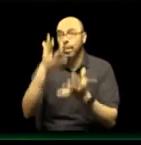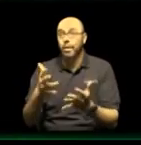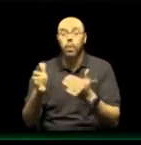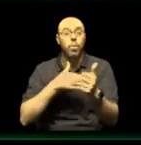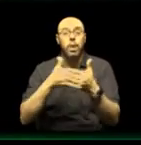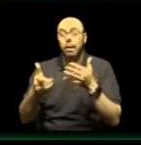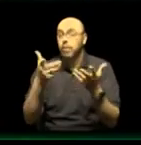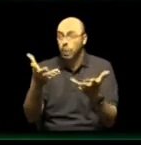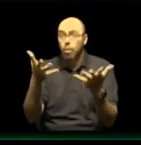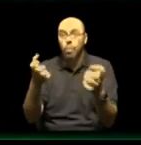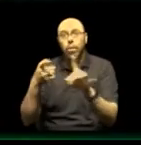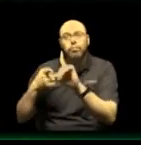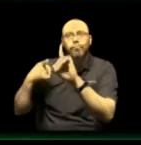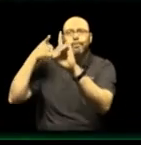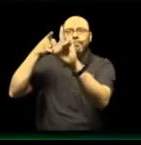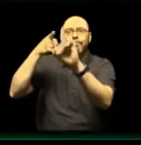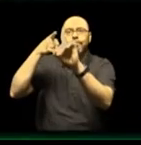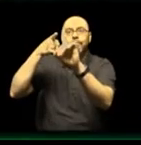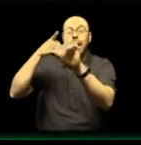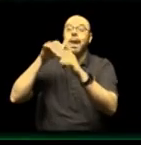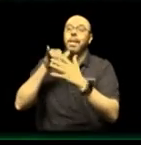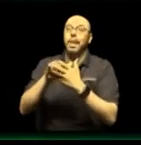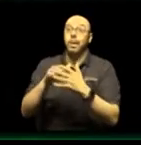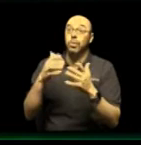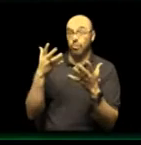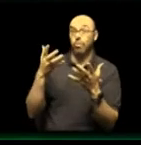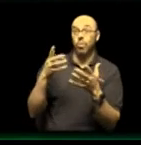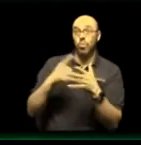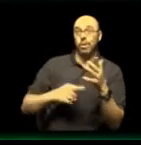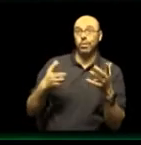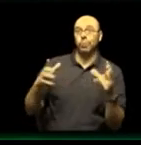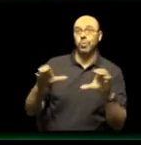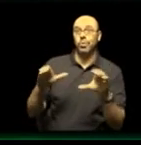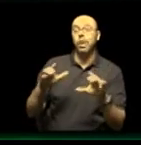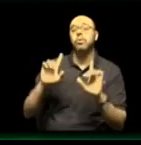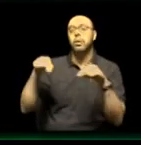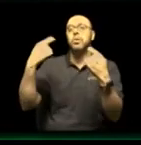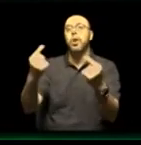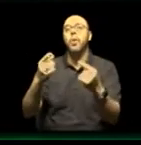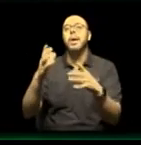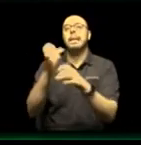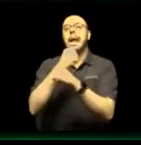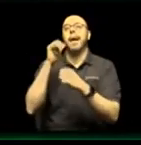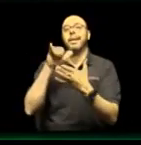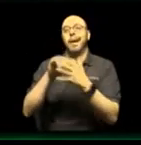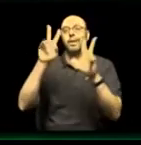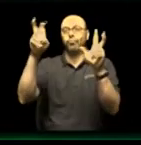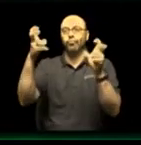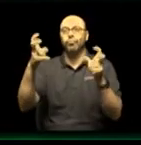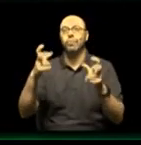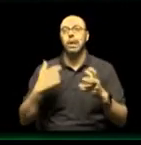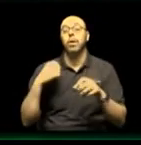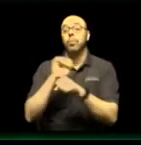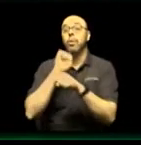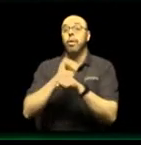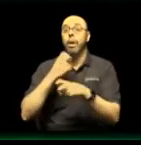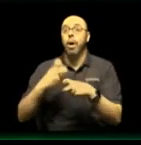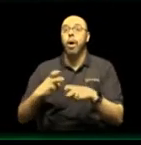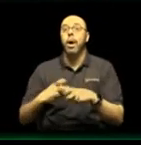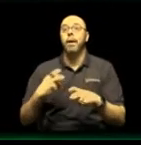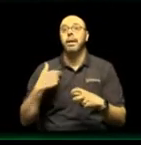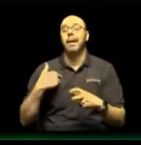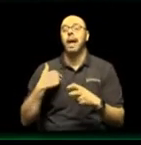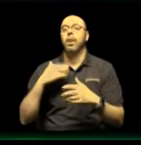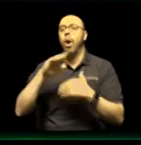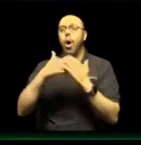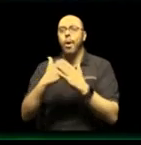whatever you want to be, that's what you be. Go get it, work hard, and keep doing